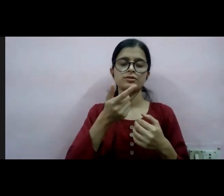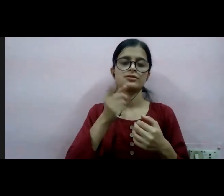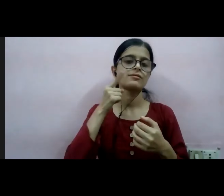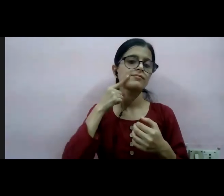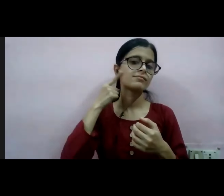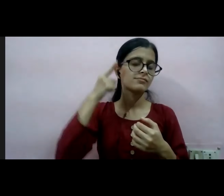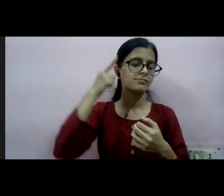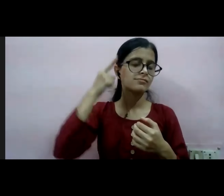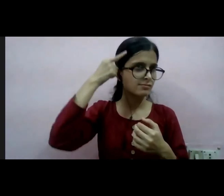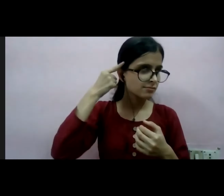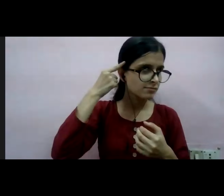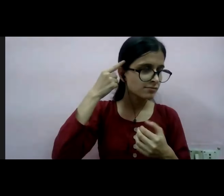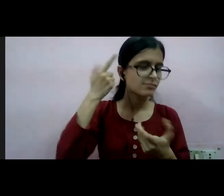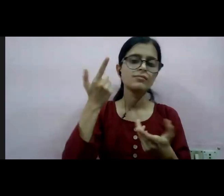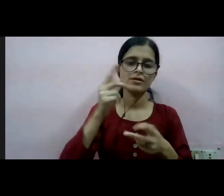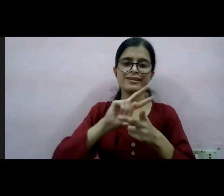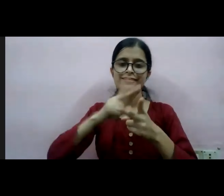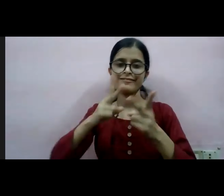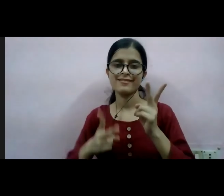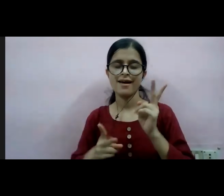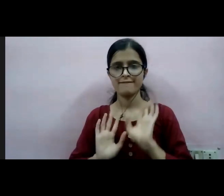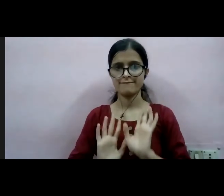class, and so on.